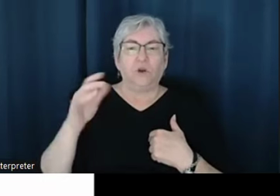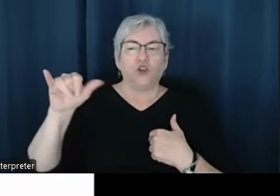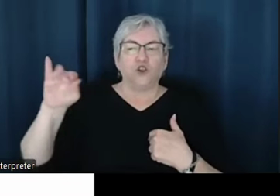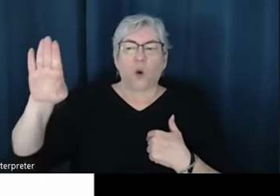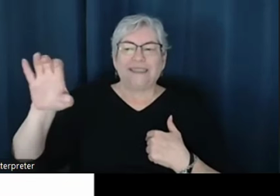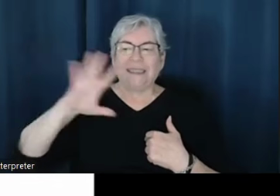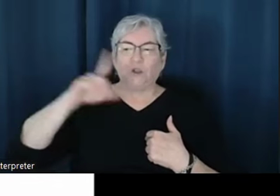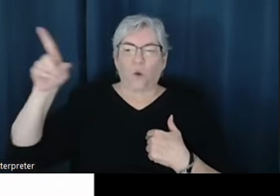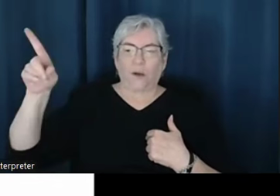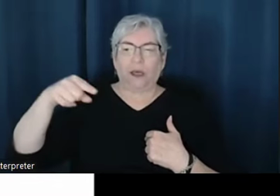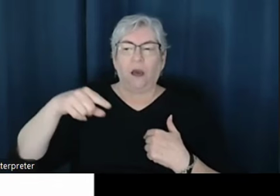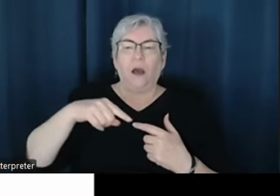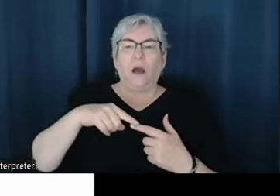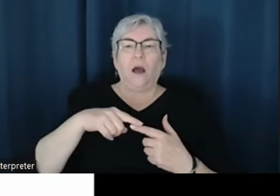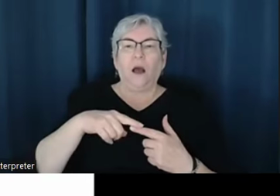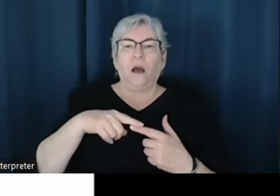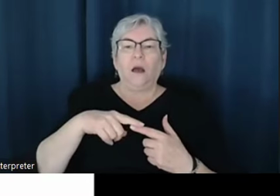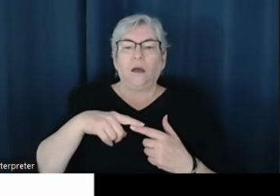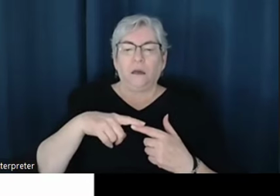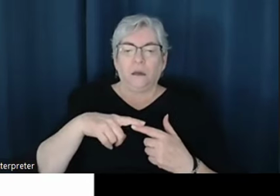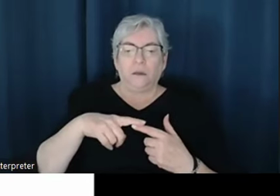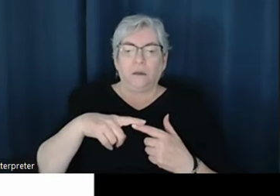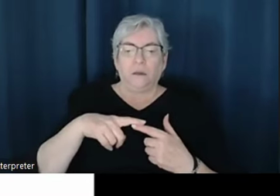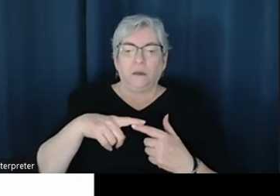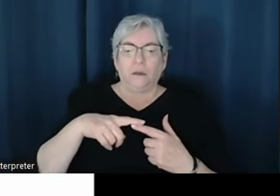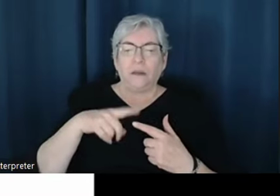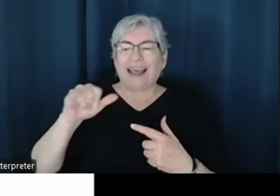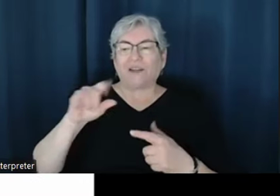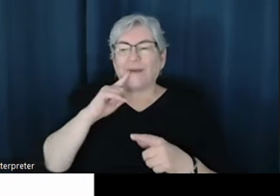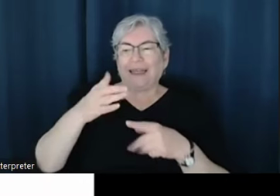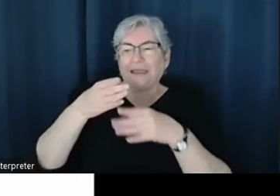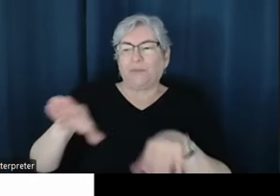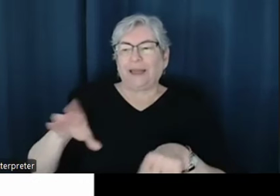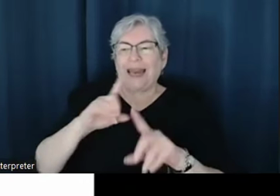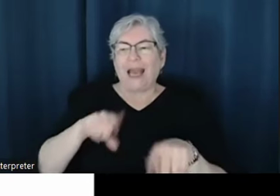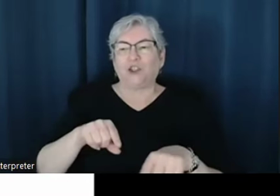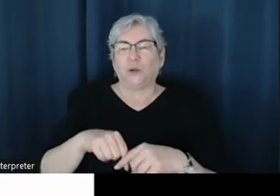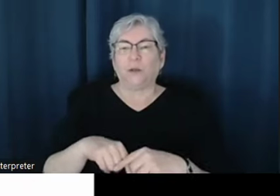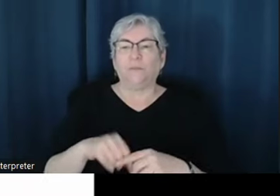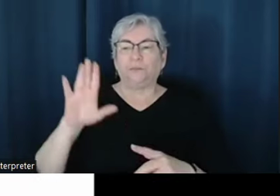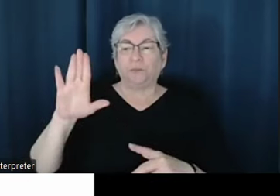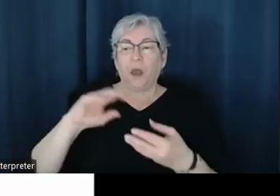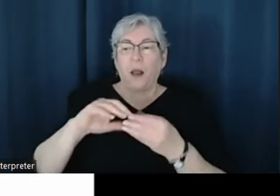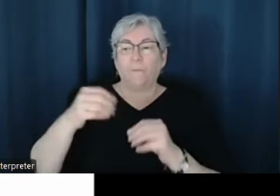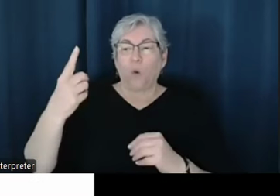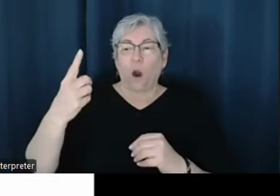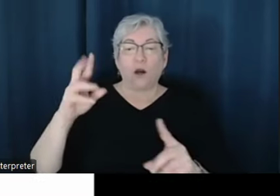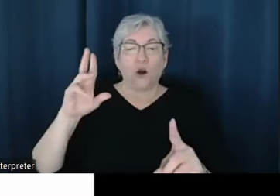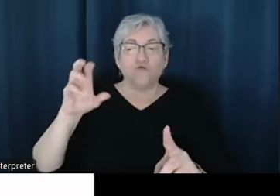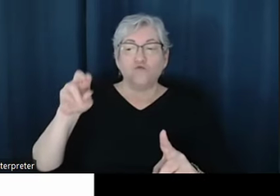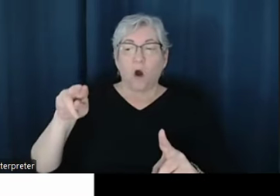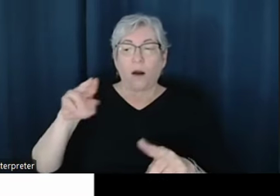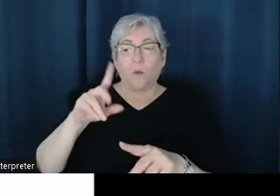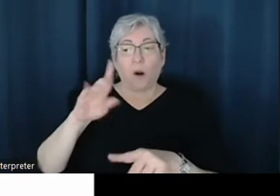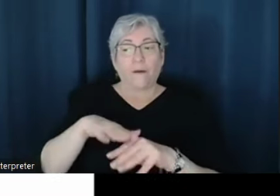This is Josie. So I guess it's a split answer. Number one, Ron, is it on one of